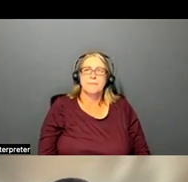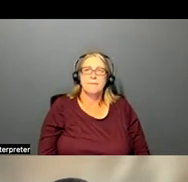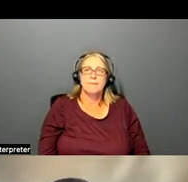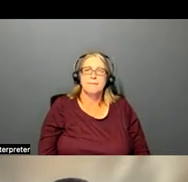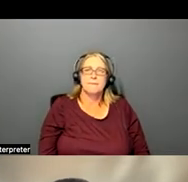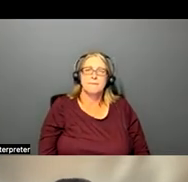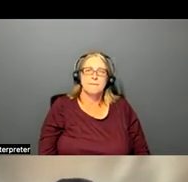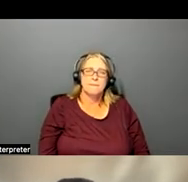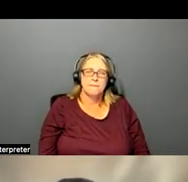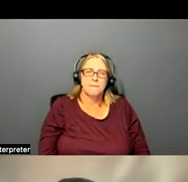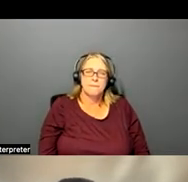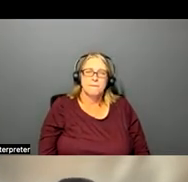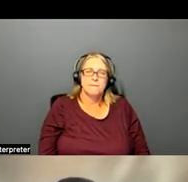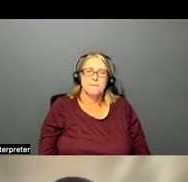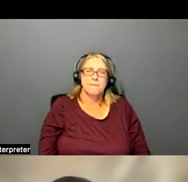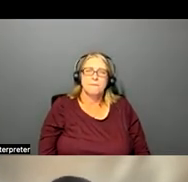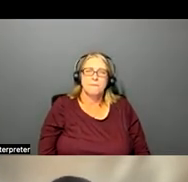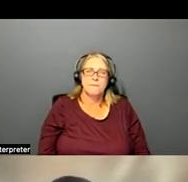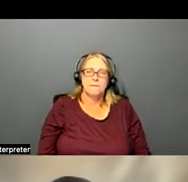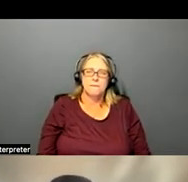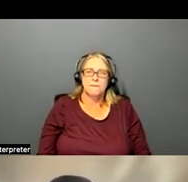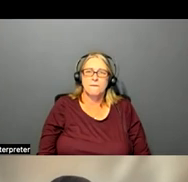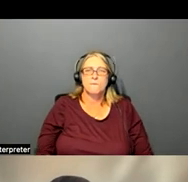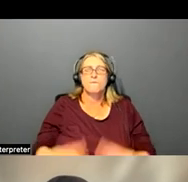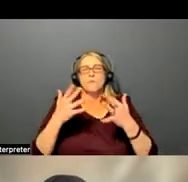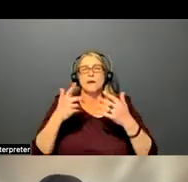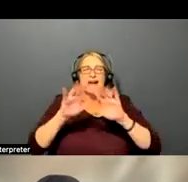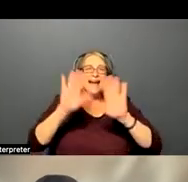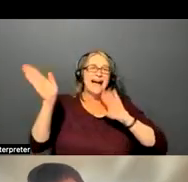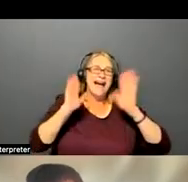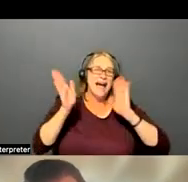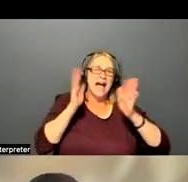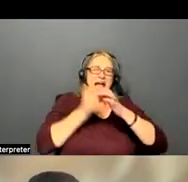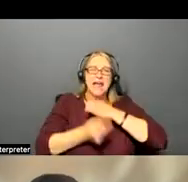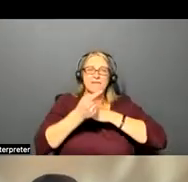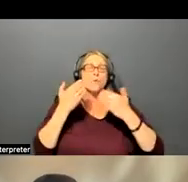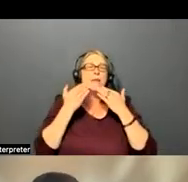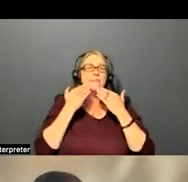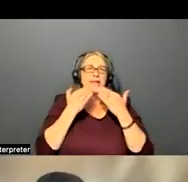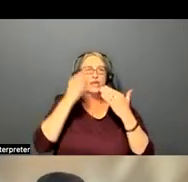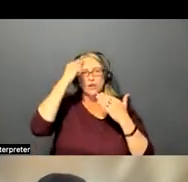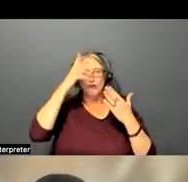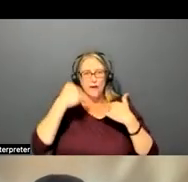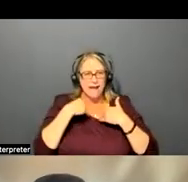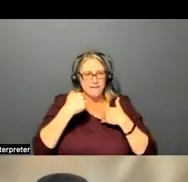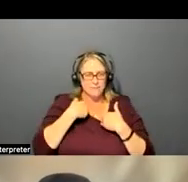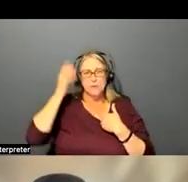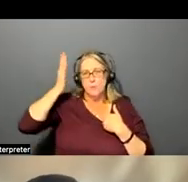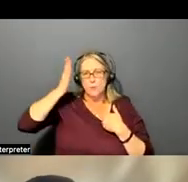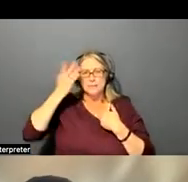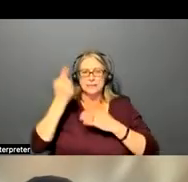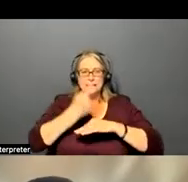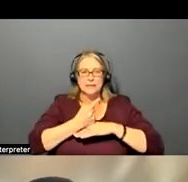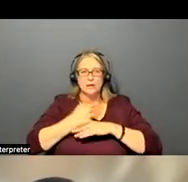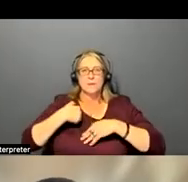While we're waiting for Leah to pull those slides up. Hi, everyone. Thank you so much for having me here today. My name